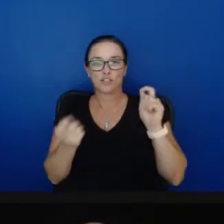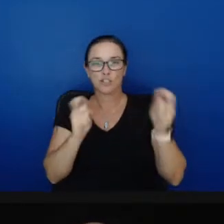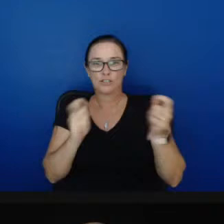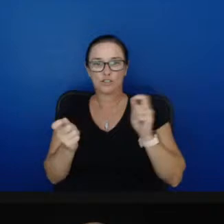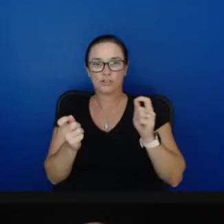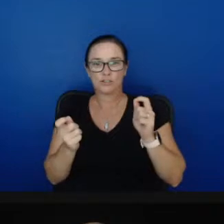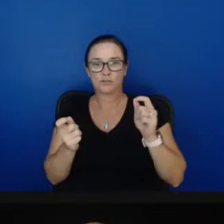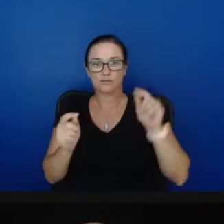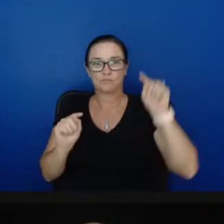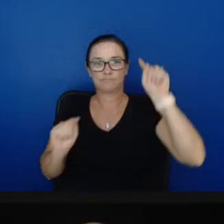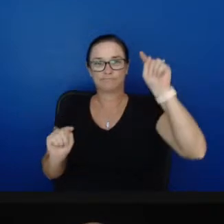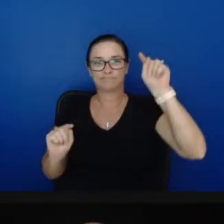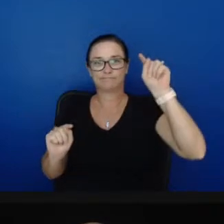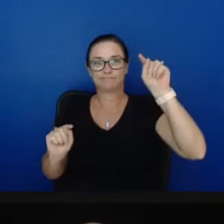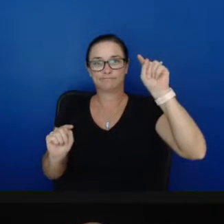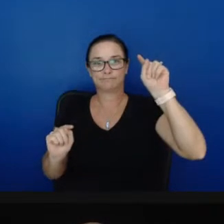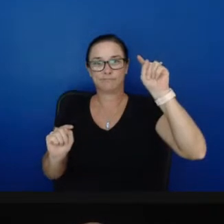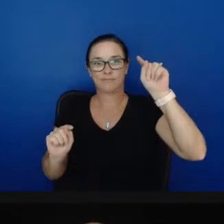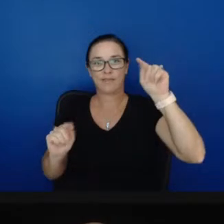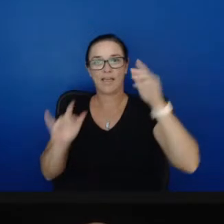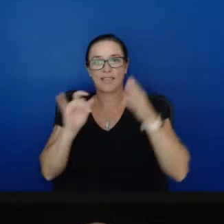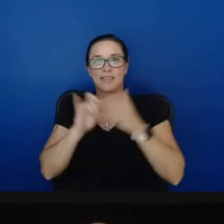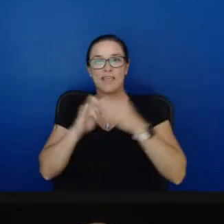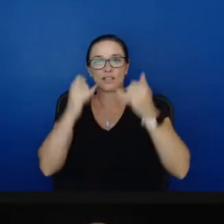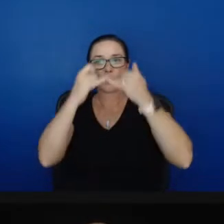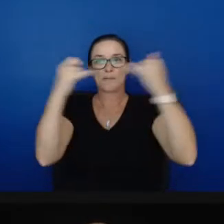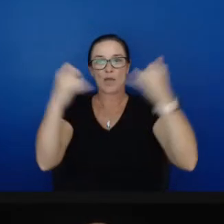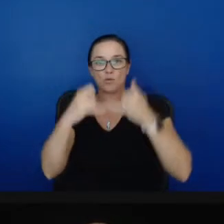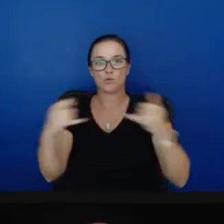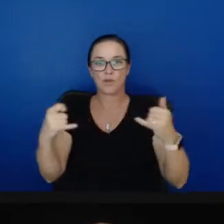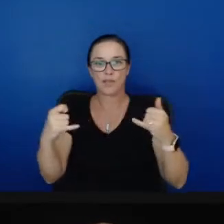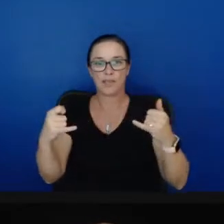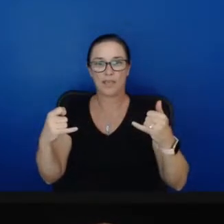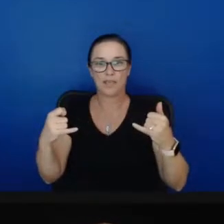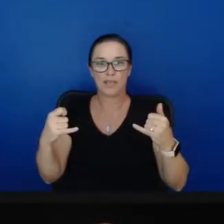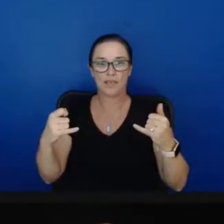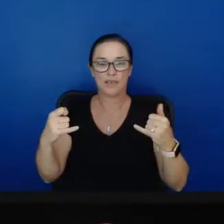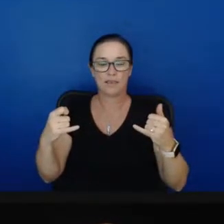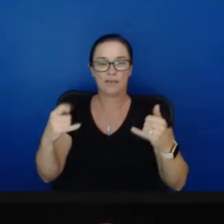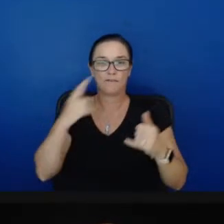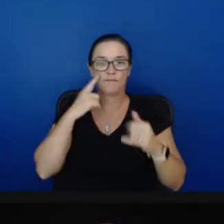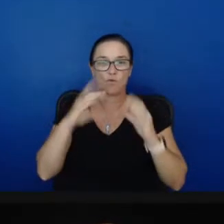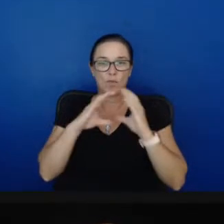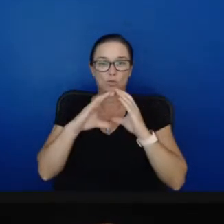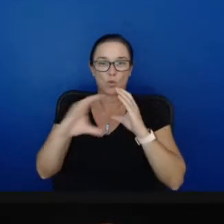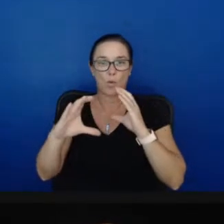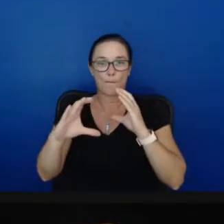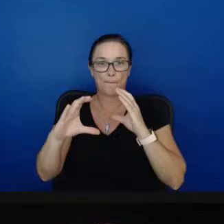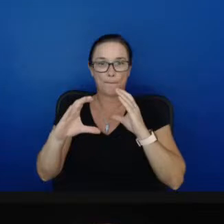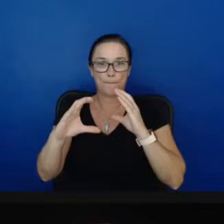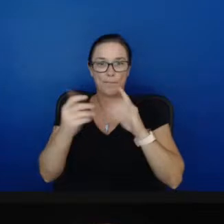there. And those are the boundaries of your lava tube. And then the actual